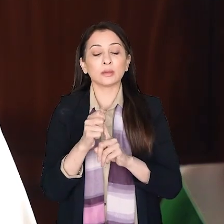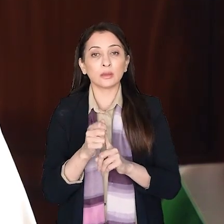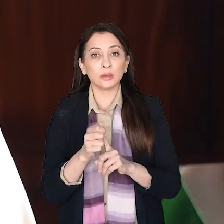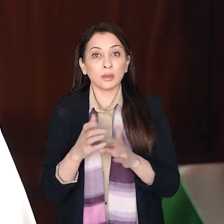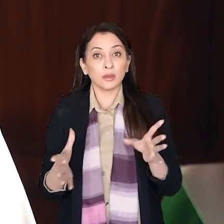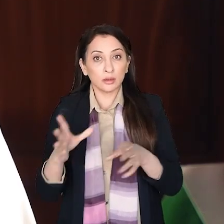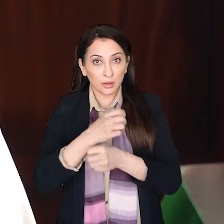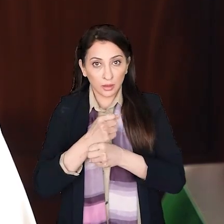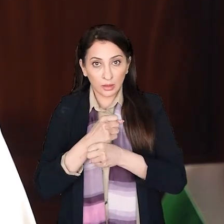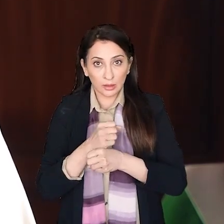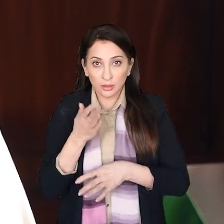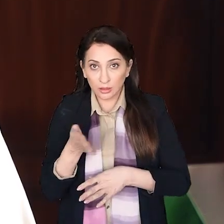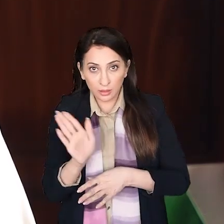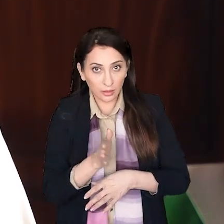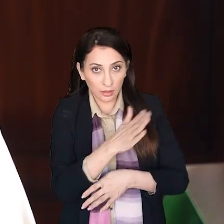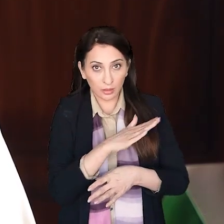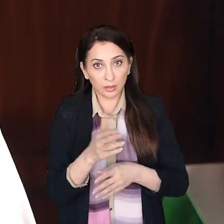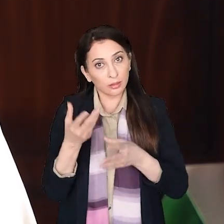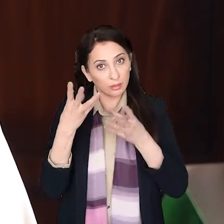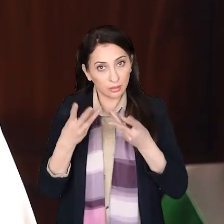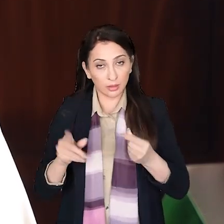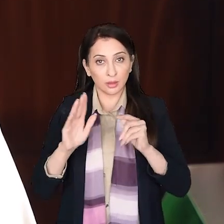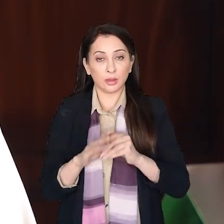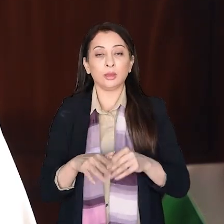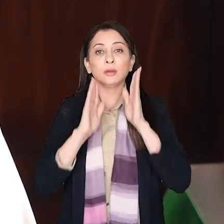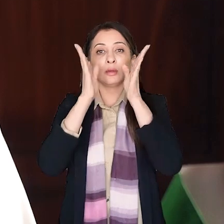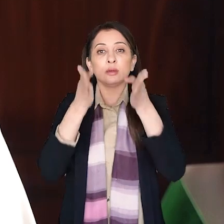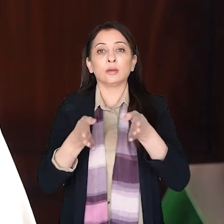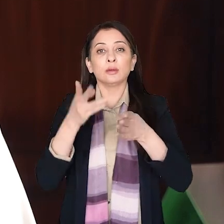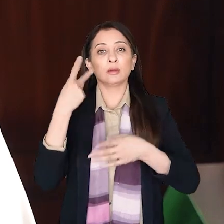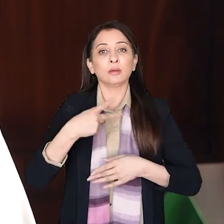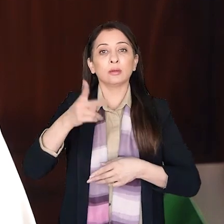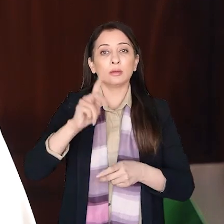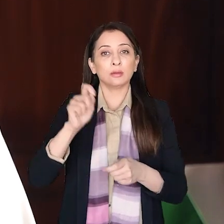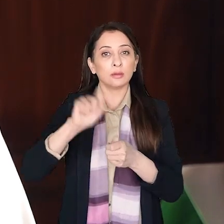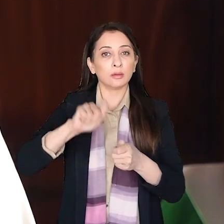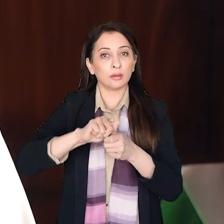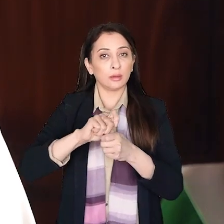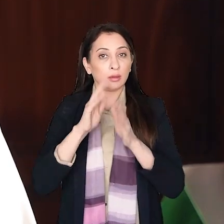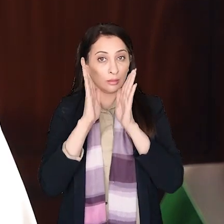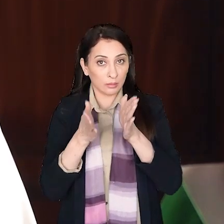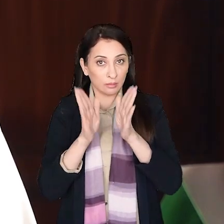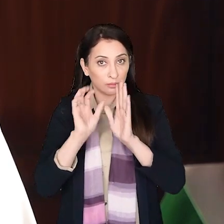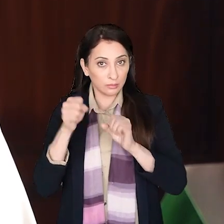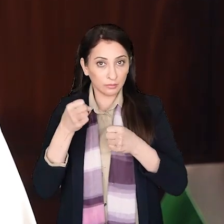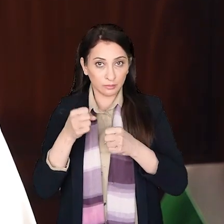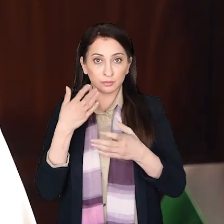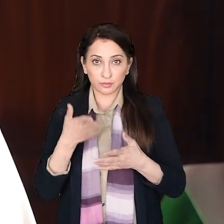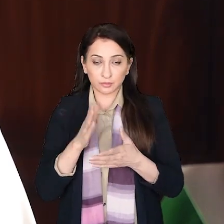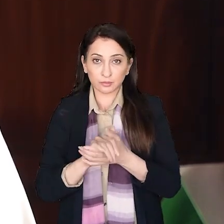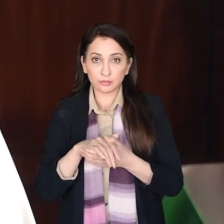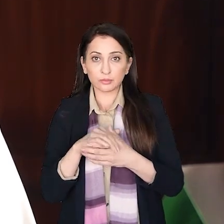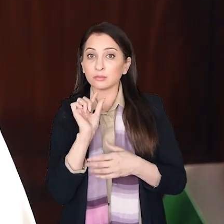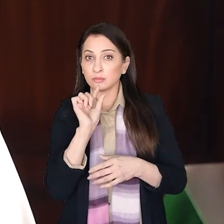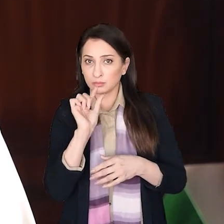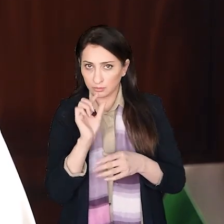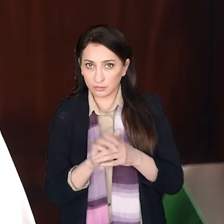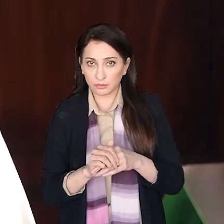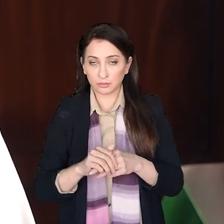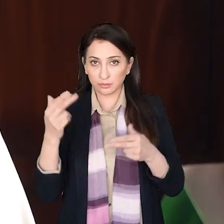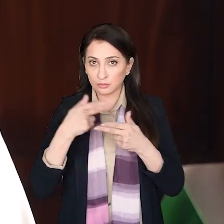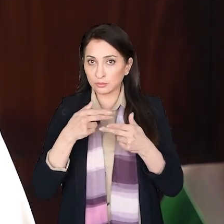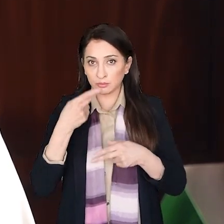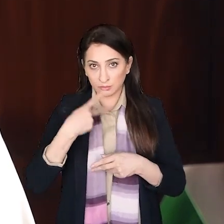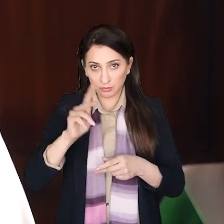nation, to put our political differences aside and focus on sustainable manufacturing. And one of the first few rules of